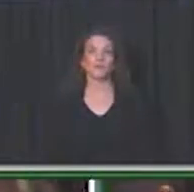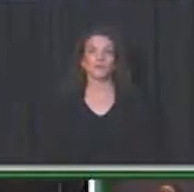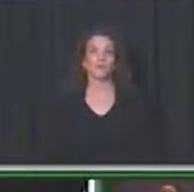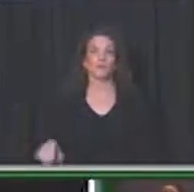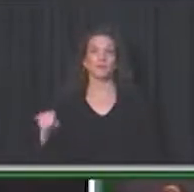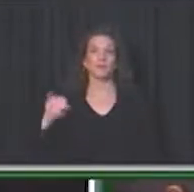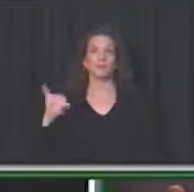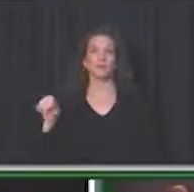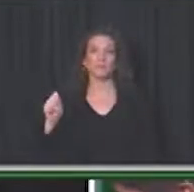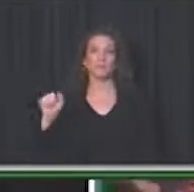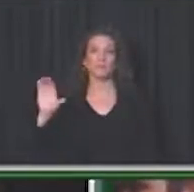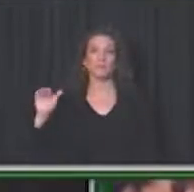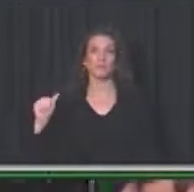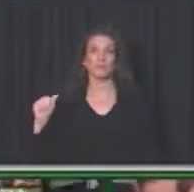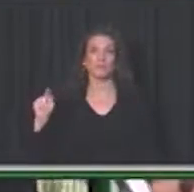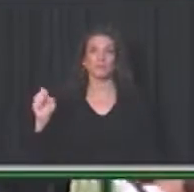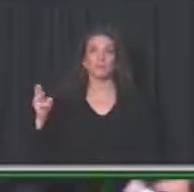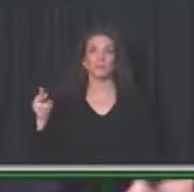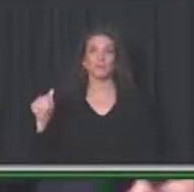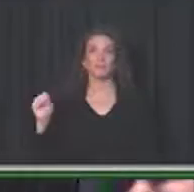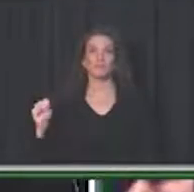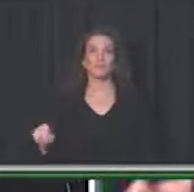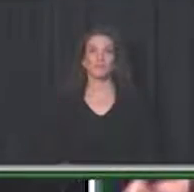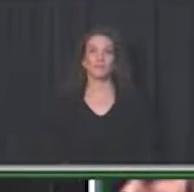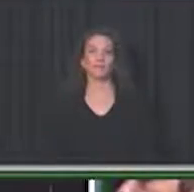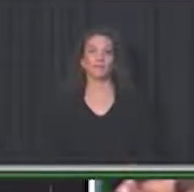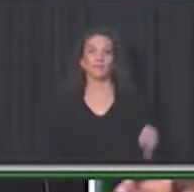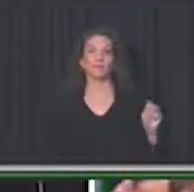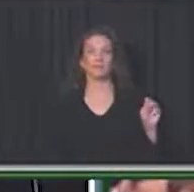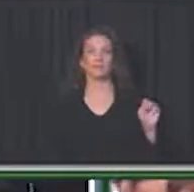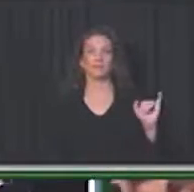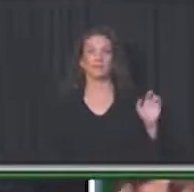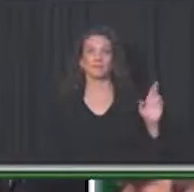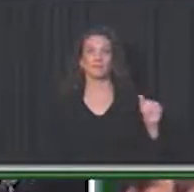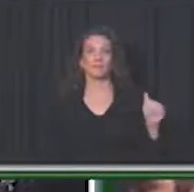Jessica Taylor Thomas. Mariah Thompson.